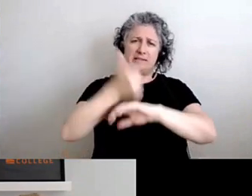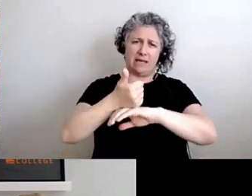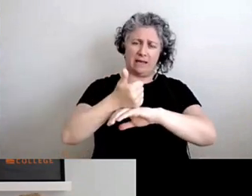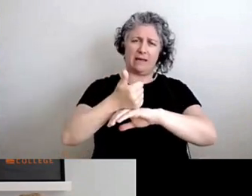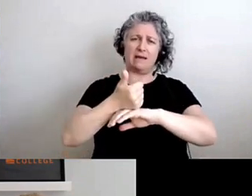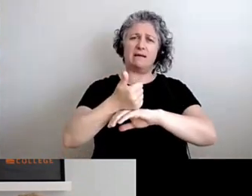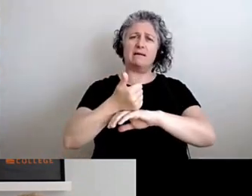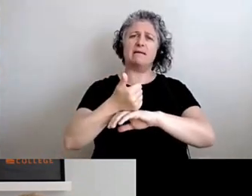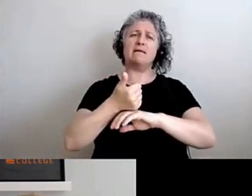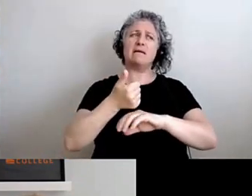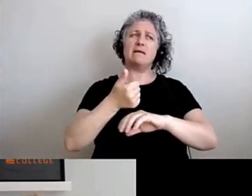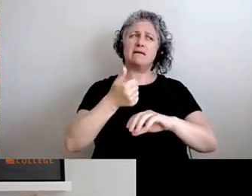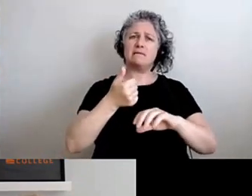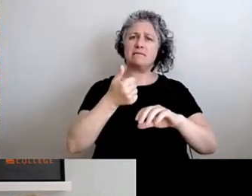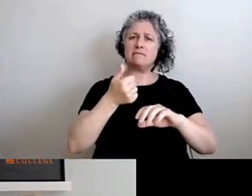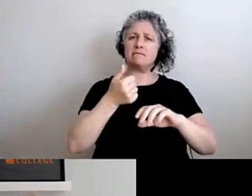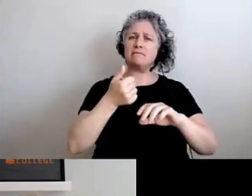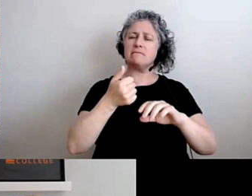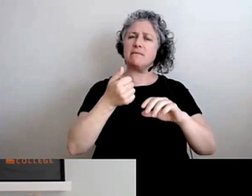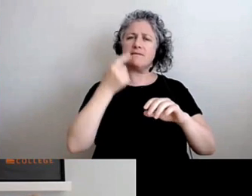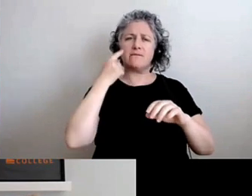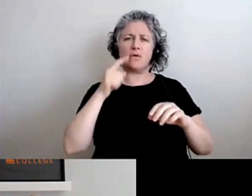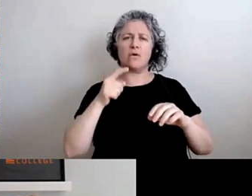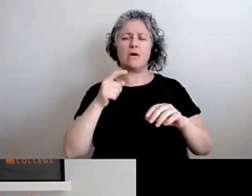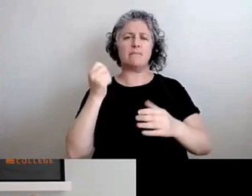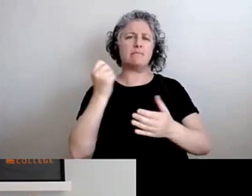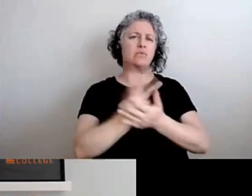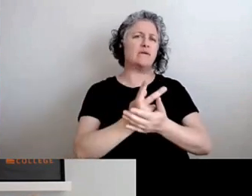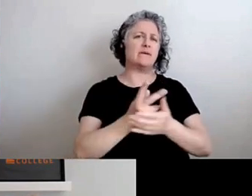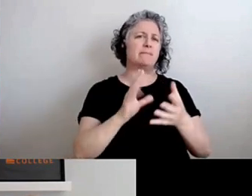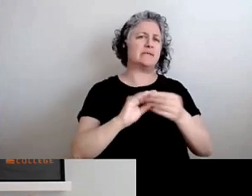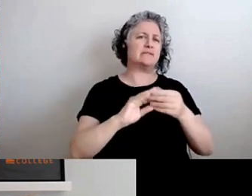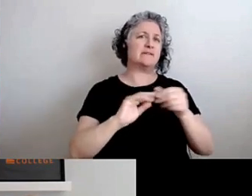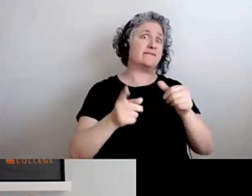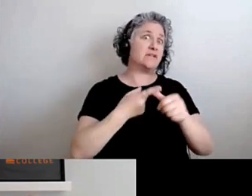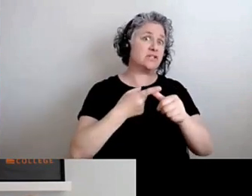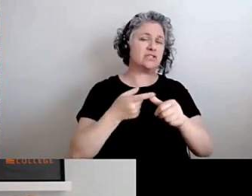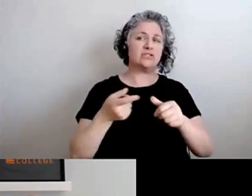that means that it has to be moderator approved before it's posted.